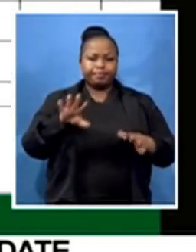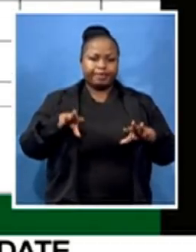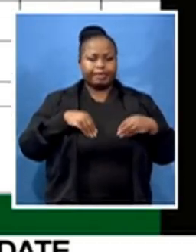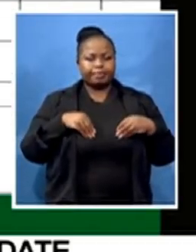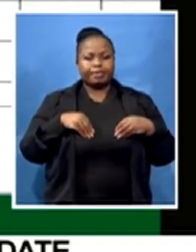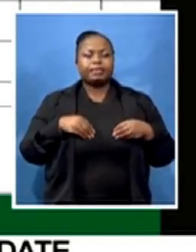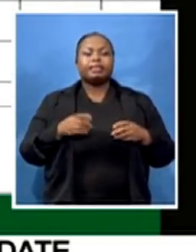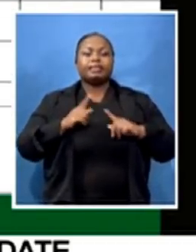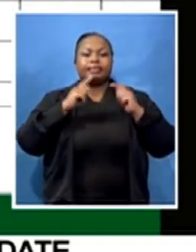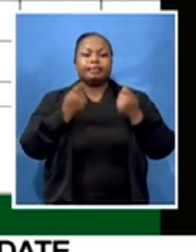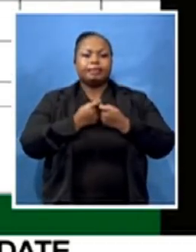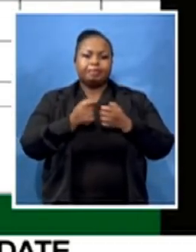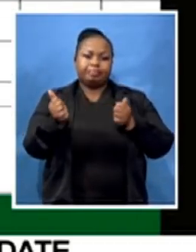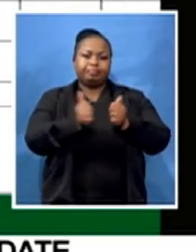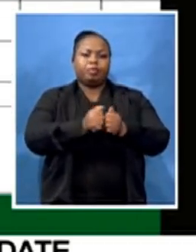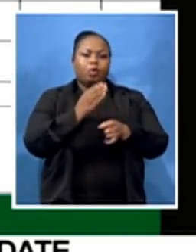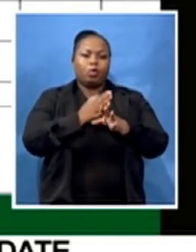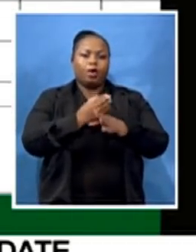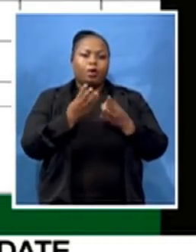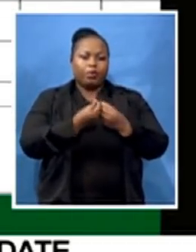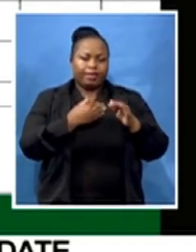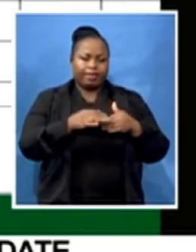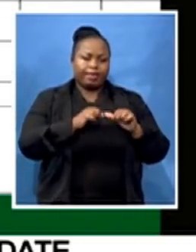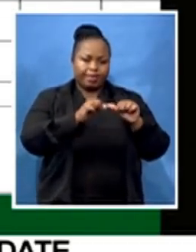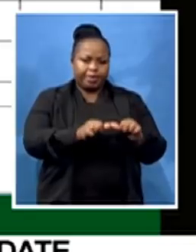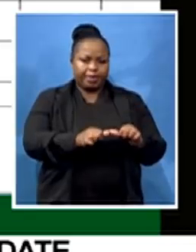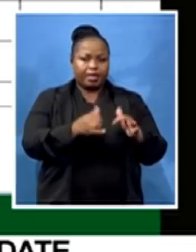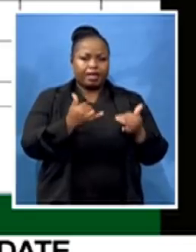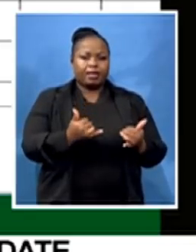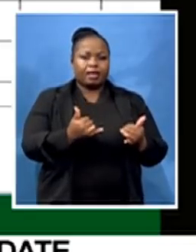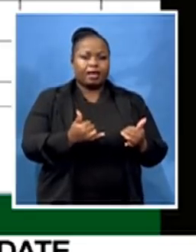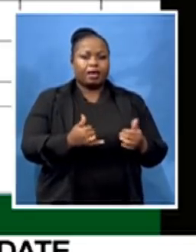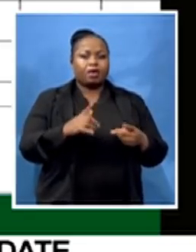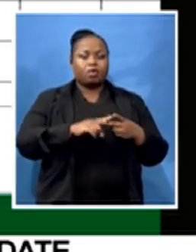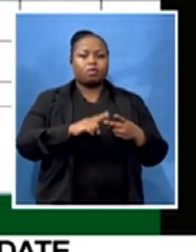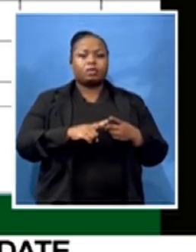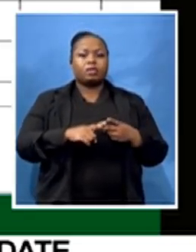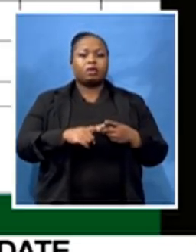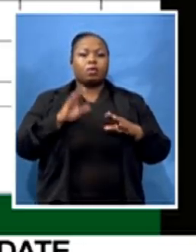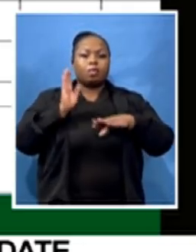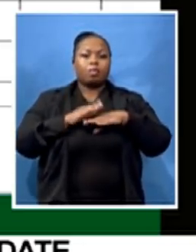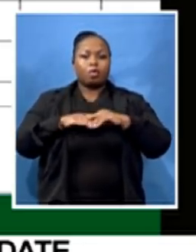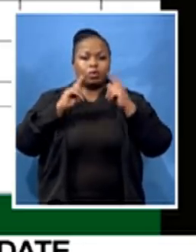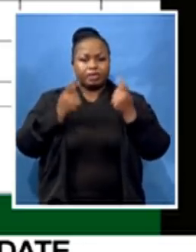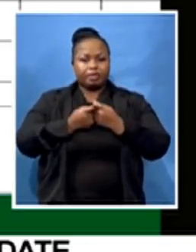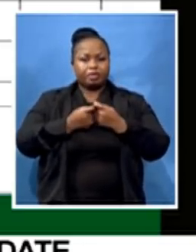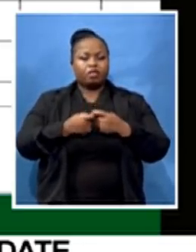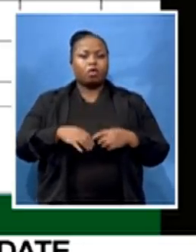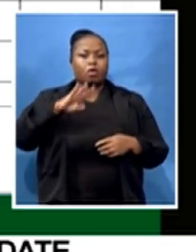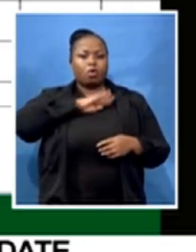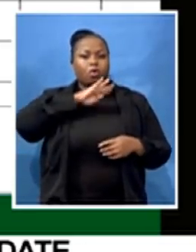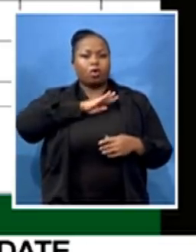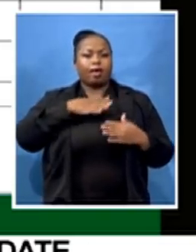to be sending them the teams from the military health services to reinforce. And so we're in touch with all the